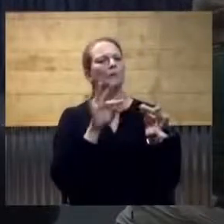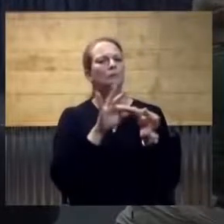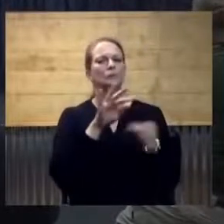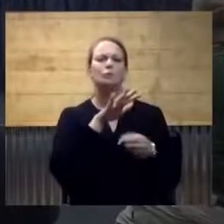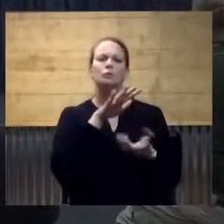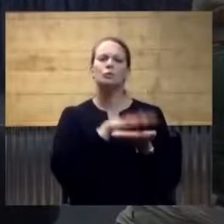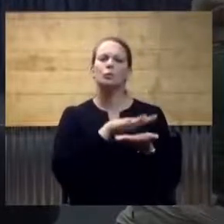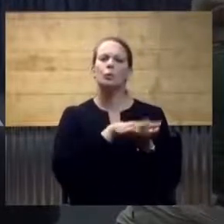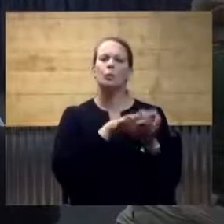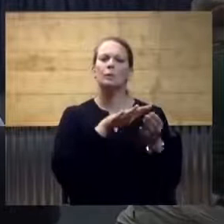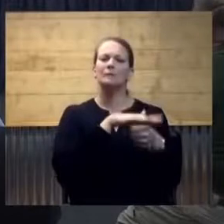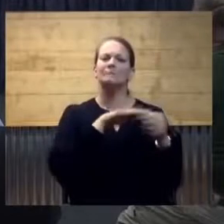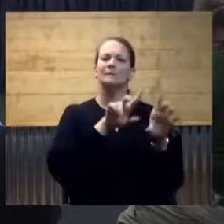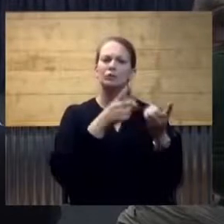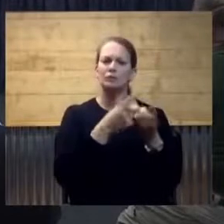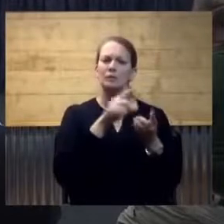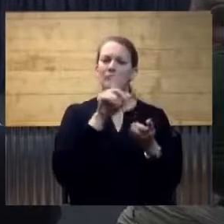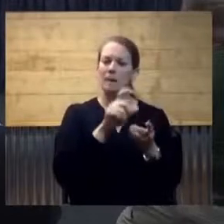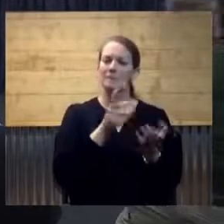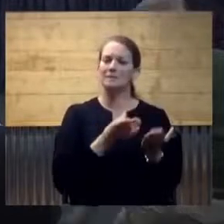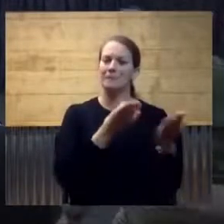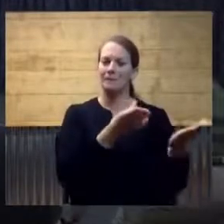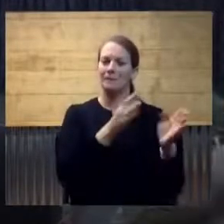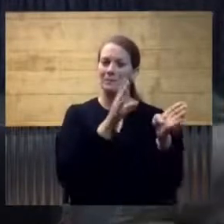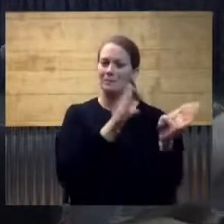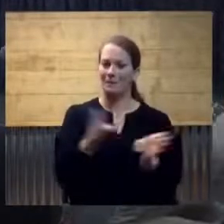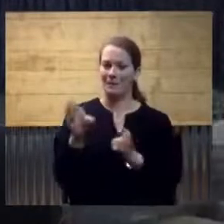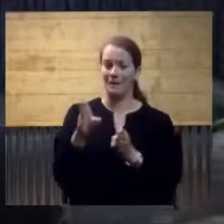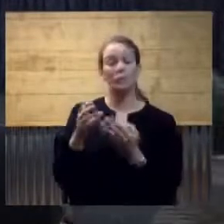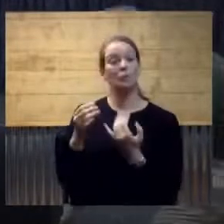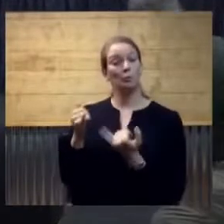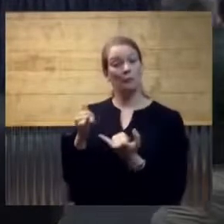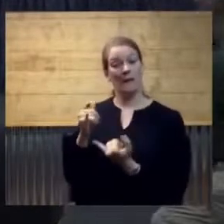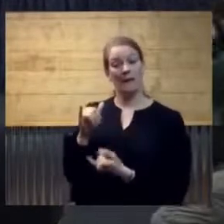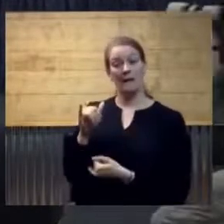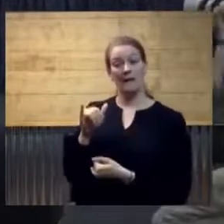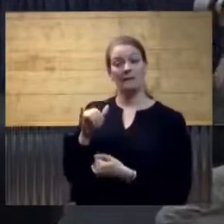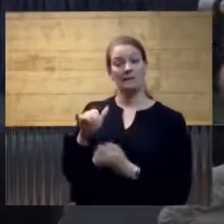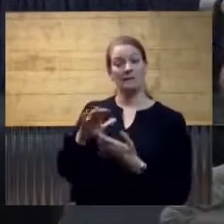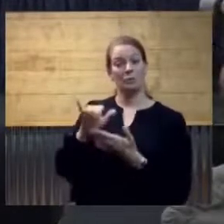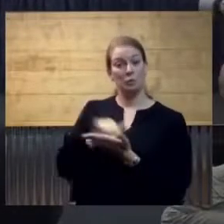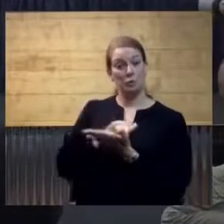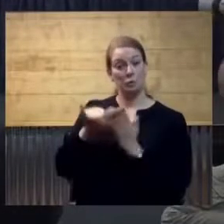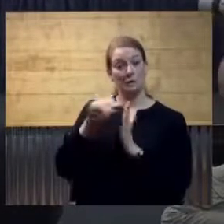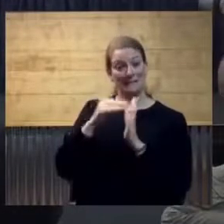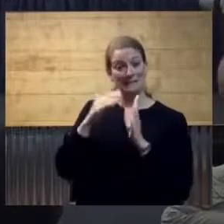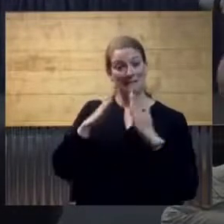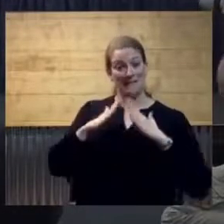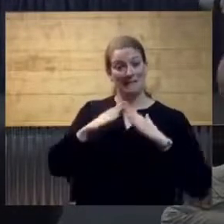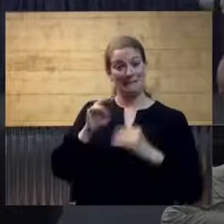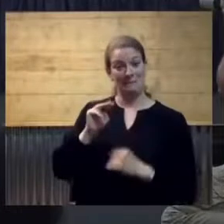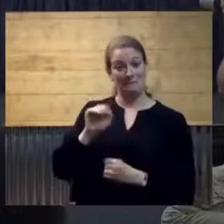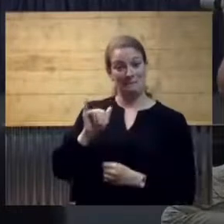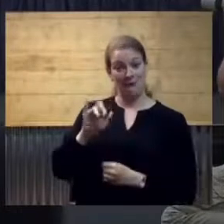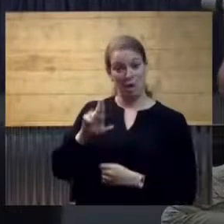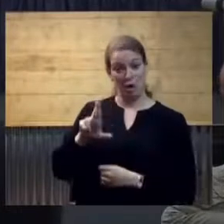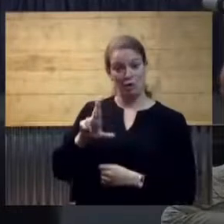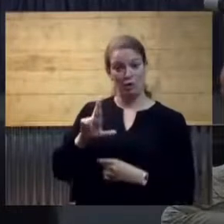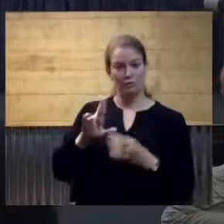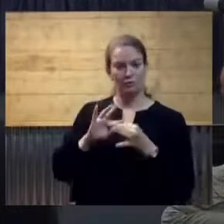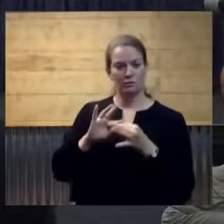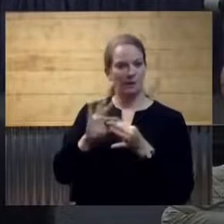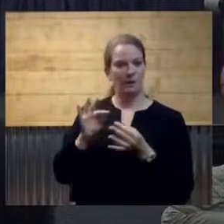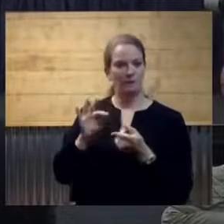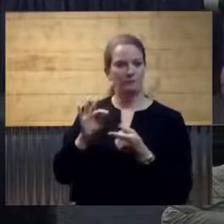by July 31st. Today, Mayor de Blasio and his chancellor said they have their plan, which is cohort learning. An example is 2